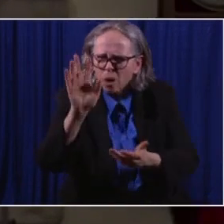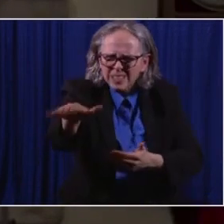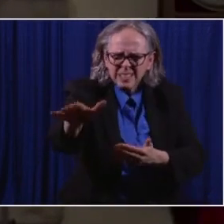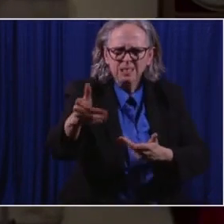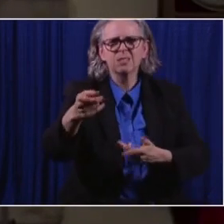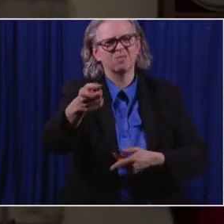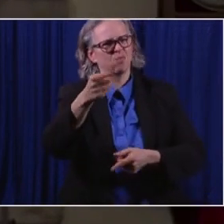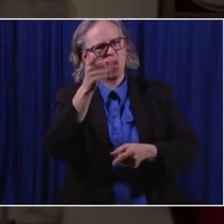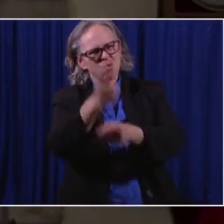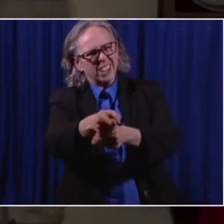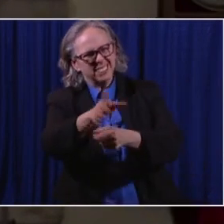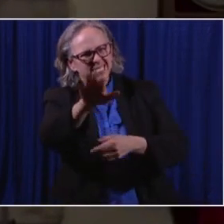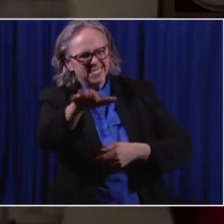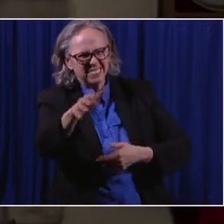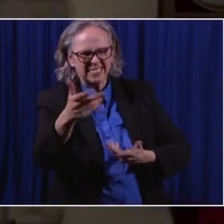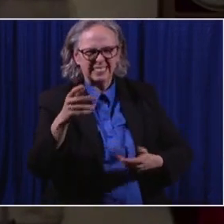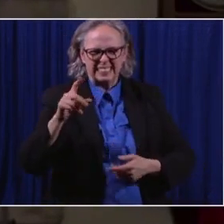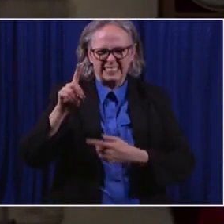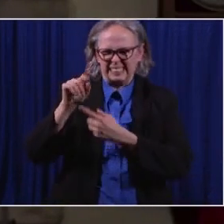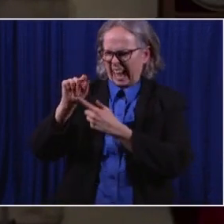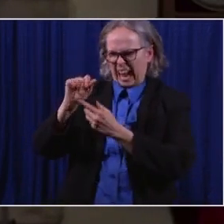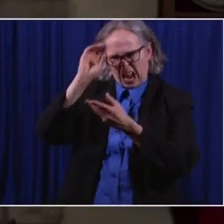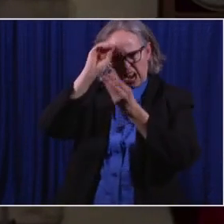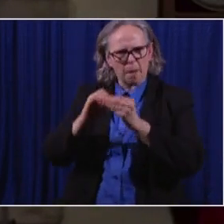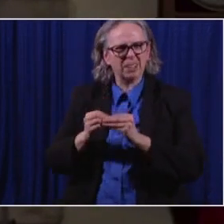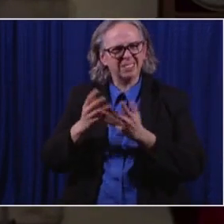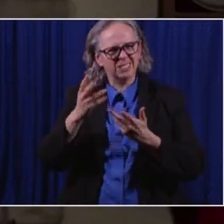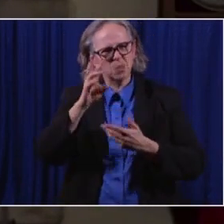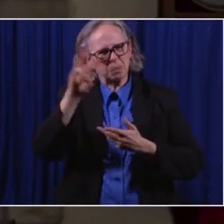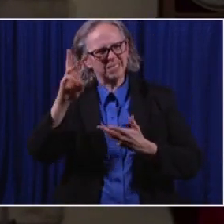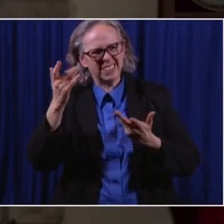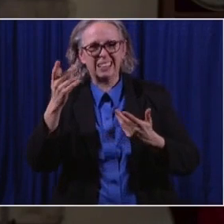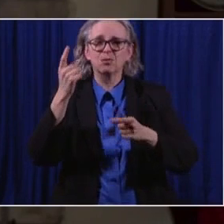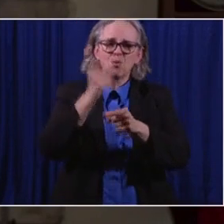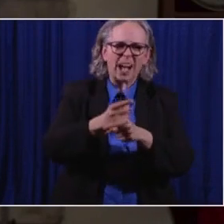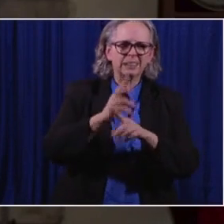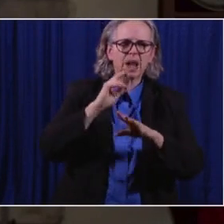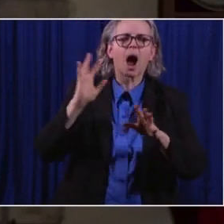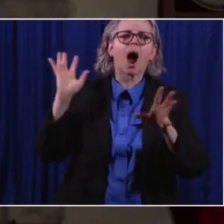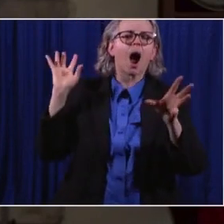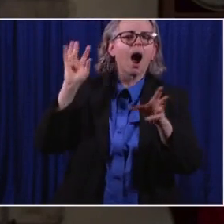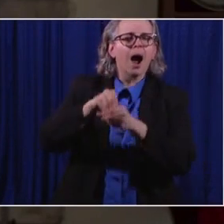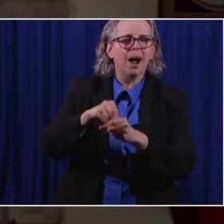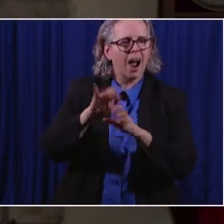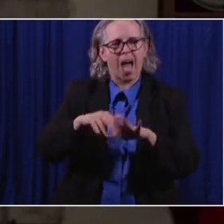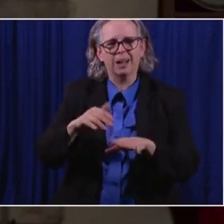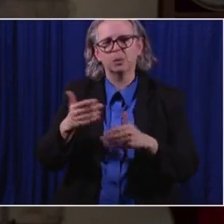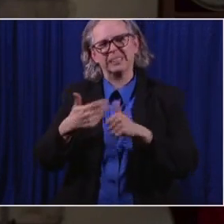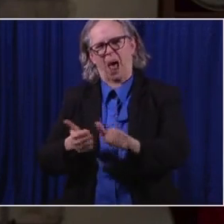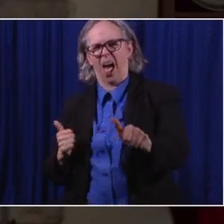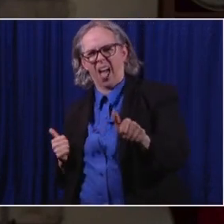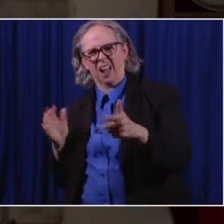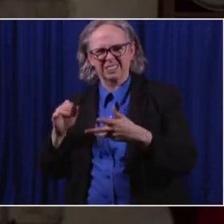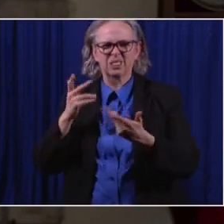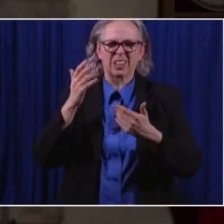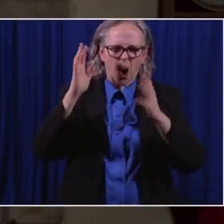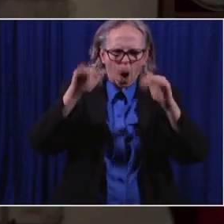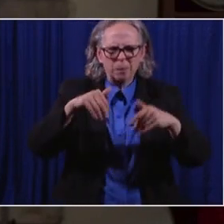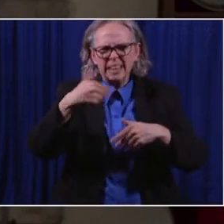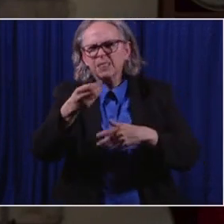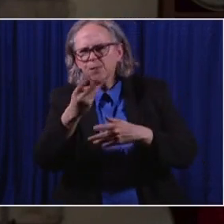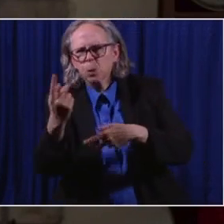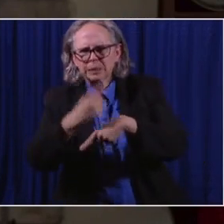seeing is accurate. It's just not inclusive. And we hope within the next few days to get that fixed.